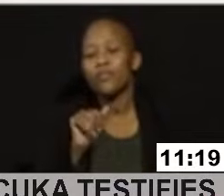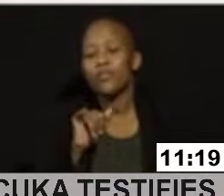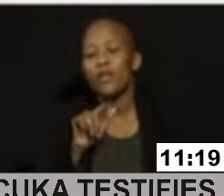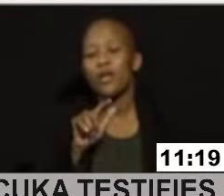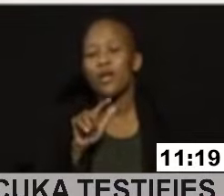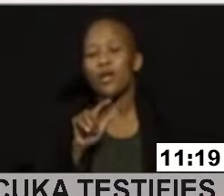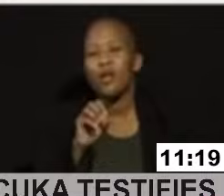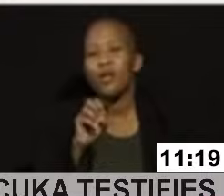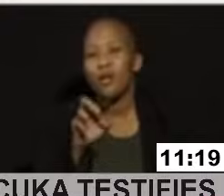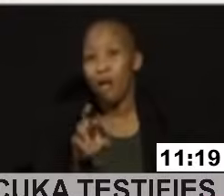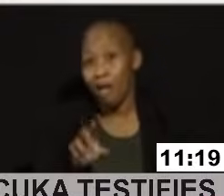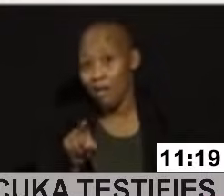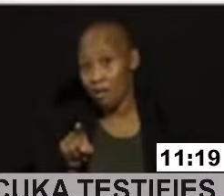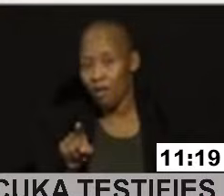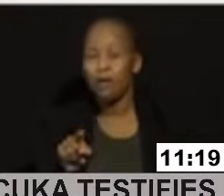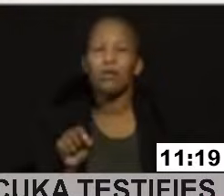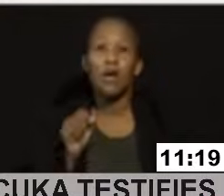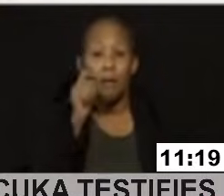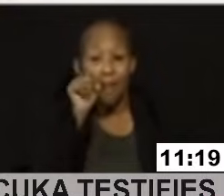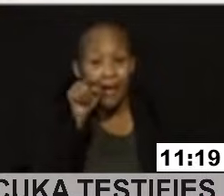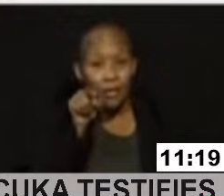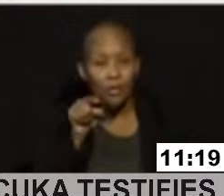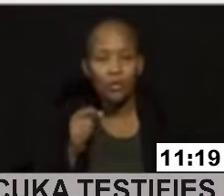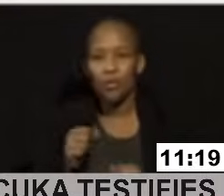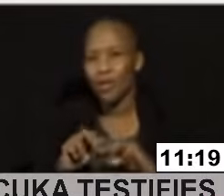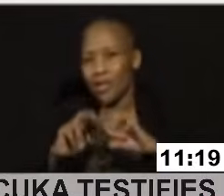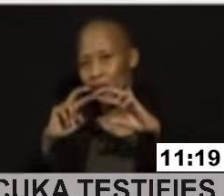who investigated us when we were detained.